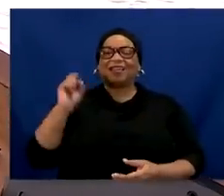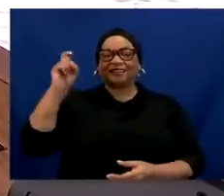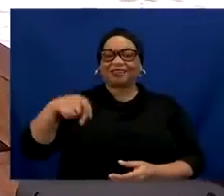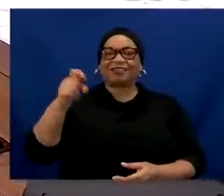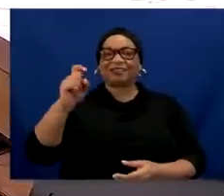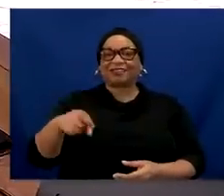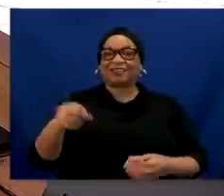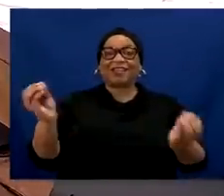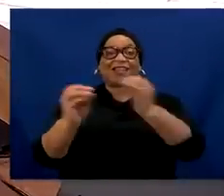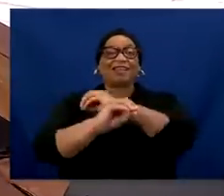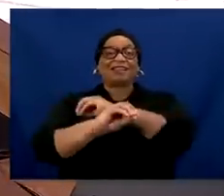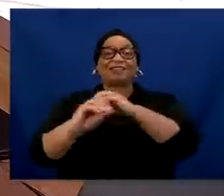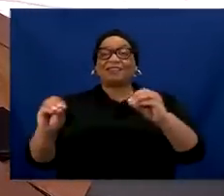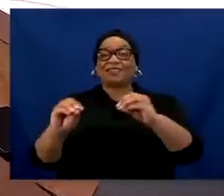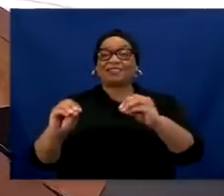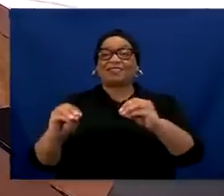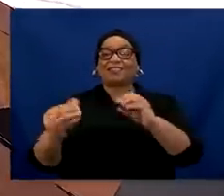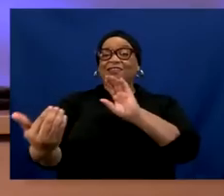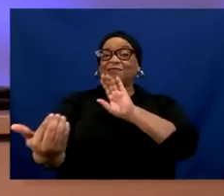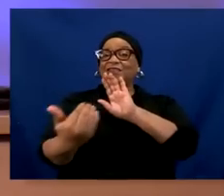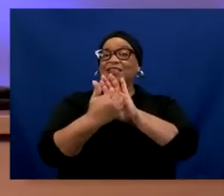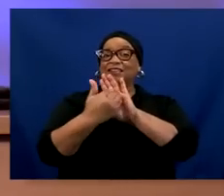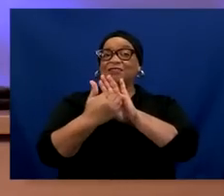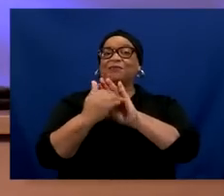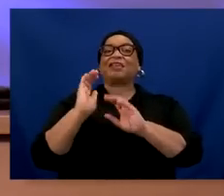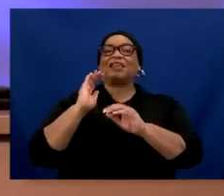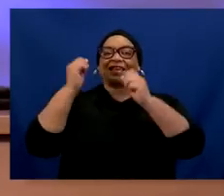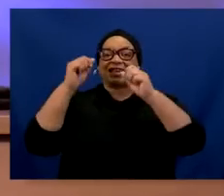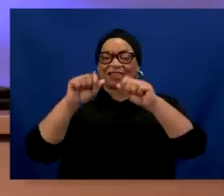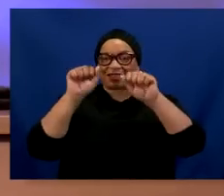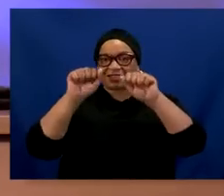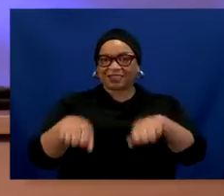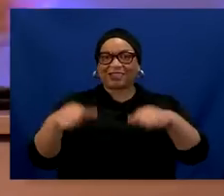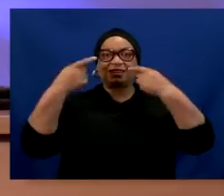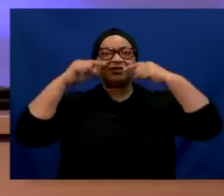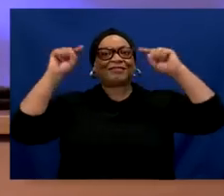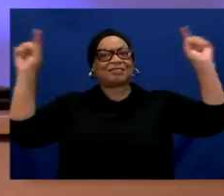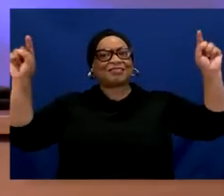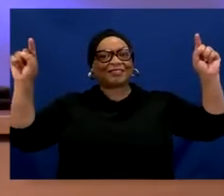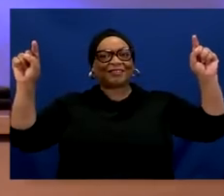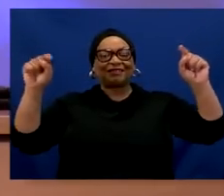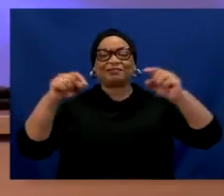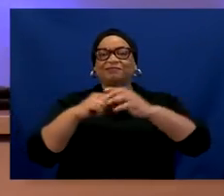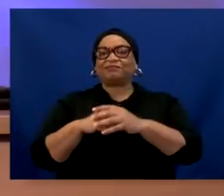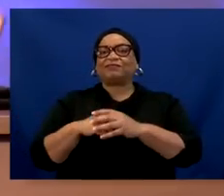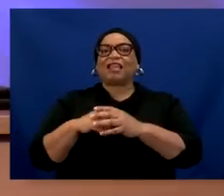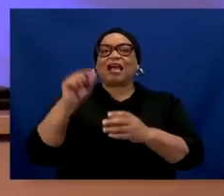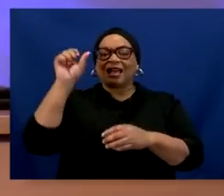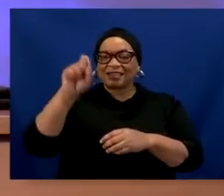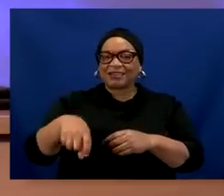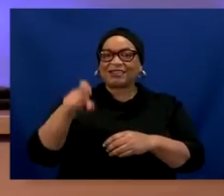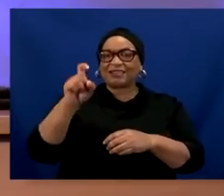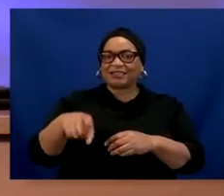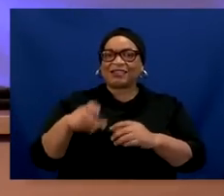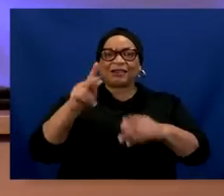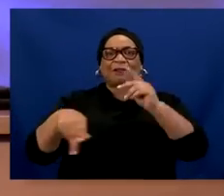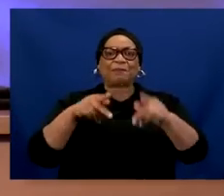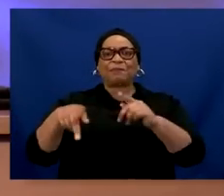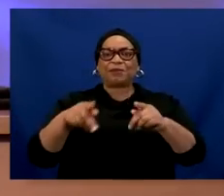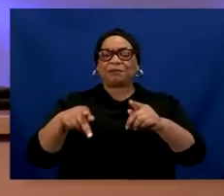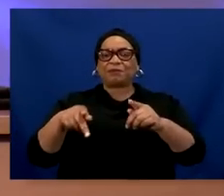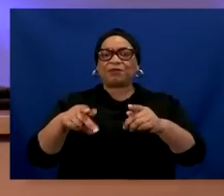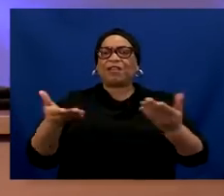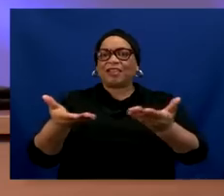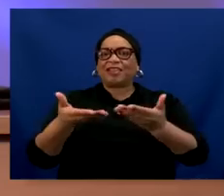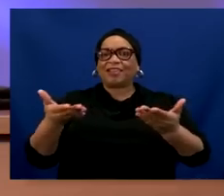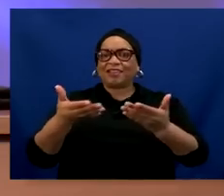No weapon formed against me shall be able to prosper. I need some Bible believing, word believing folk in this